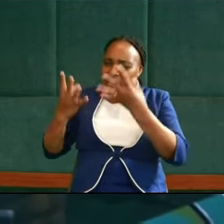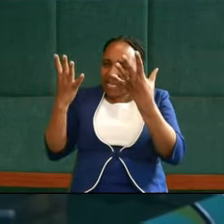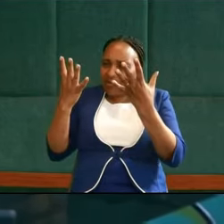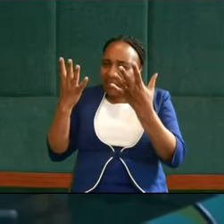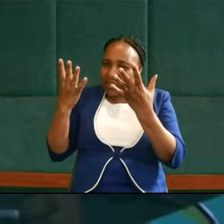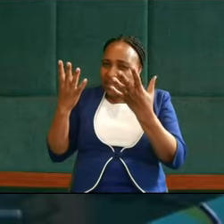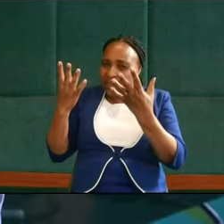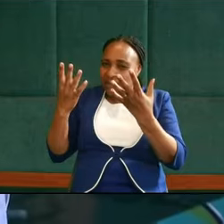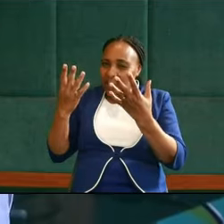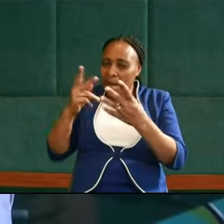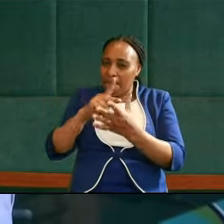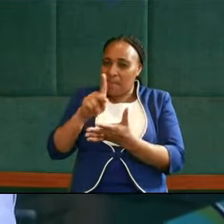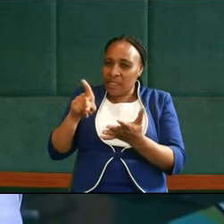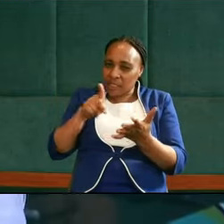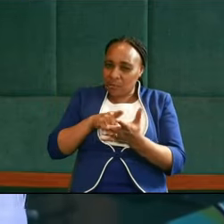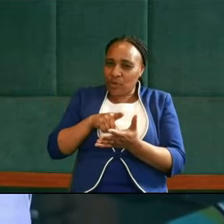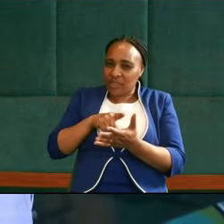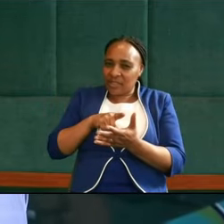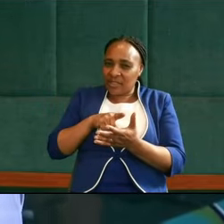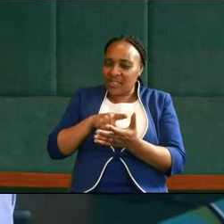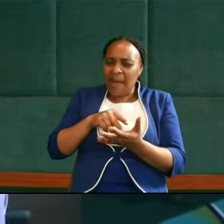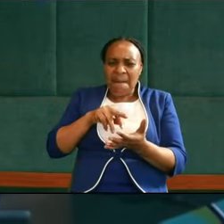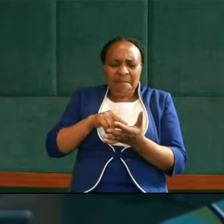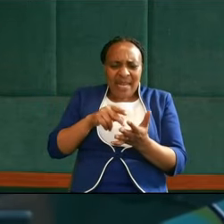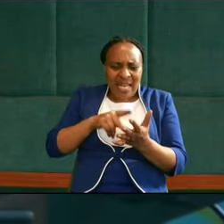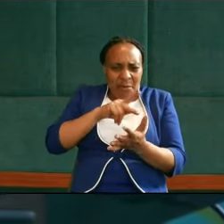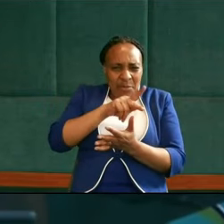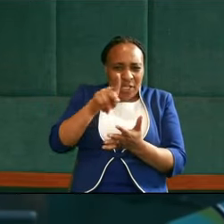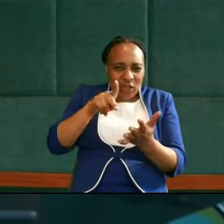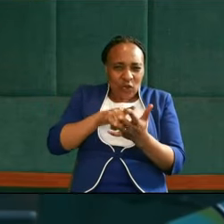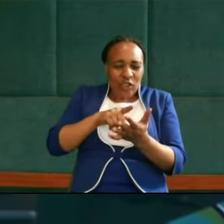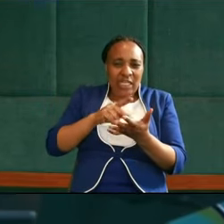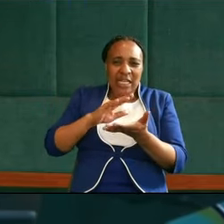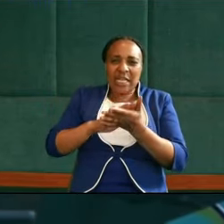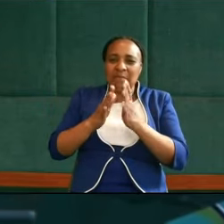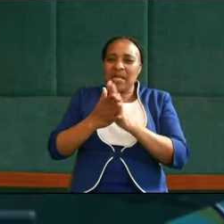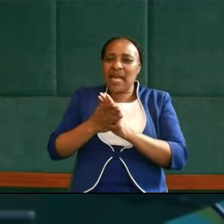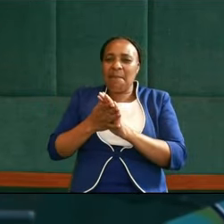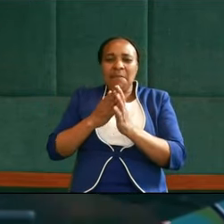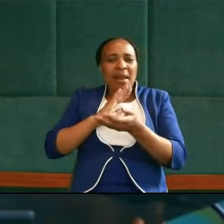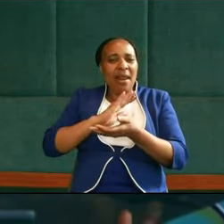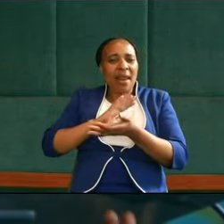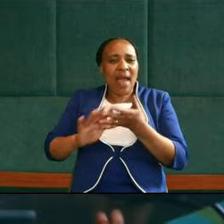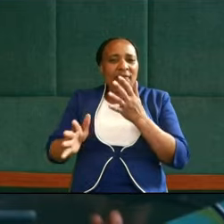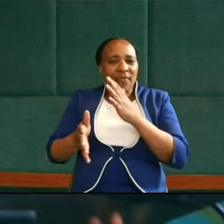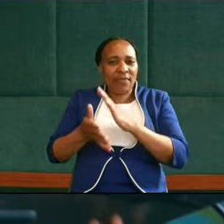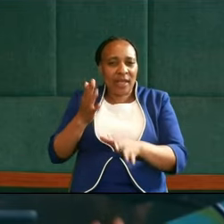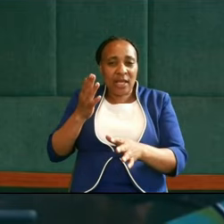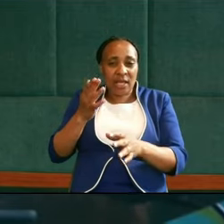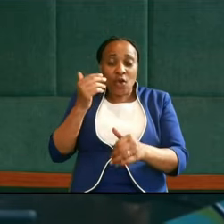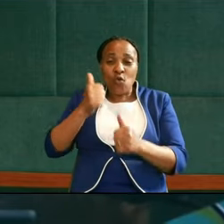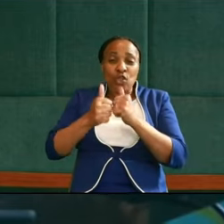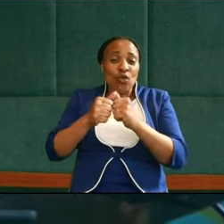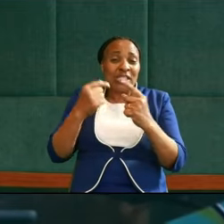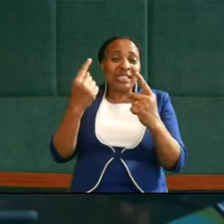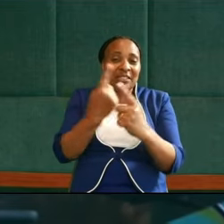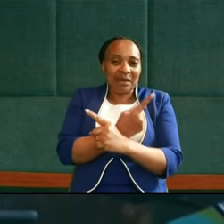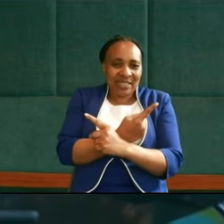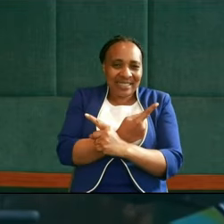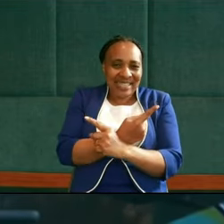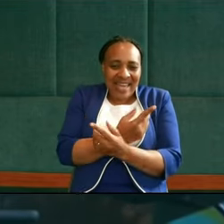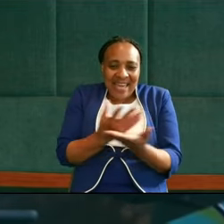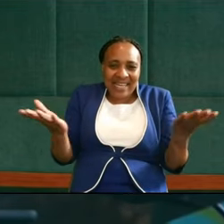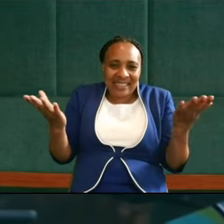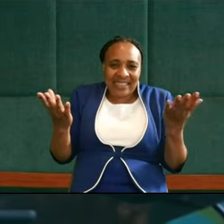principle. And their principle soon became known. This was different from anything the other